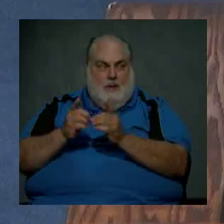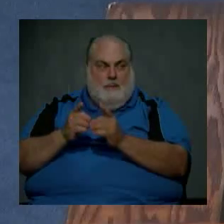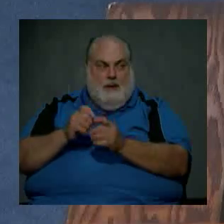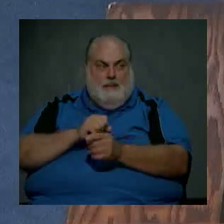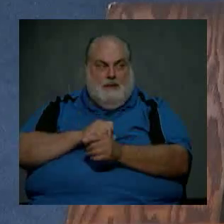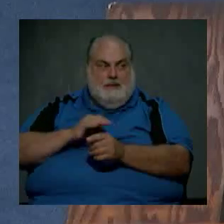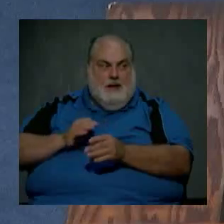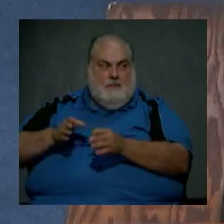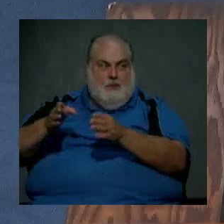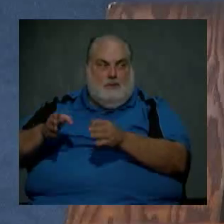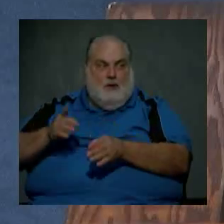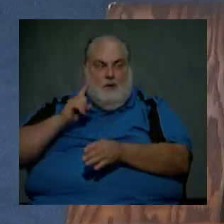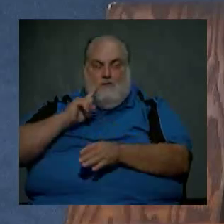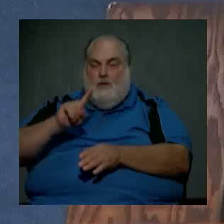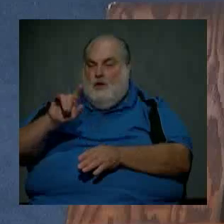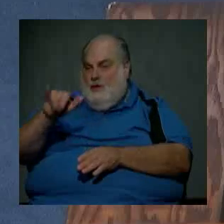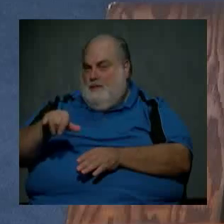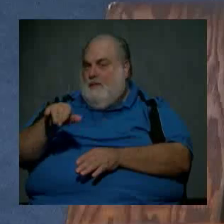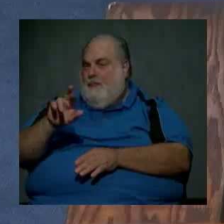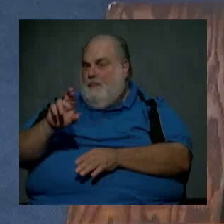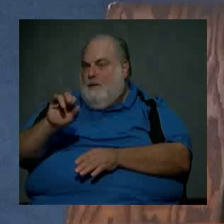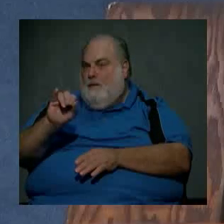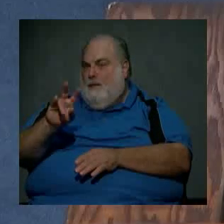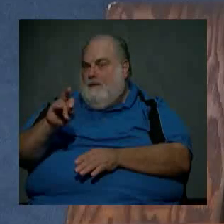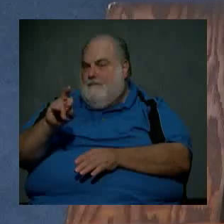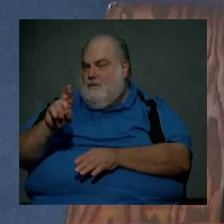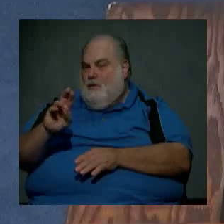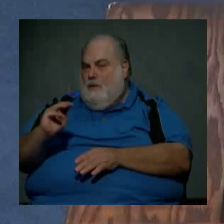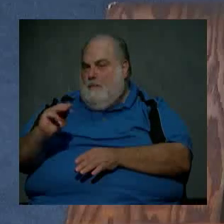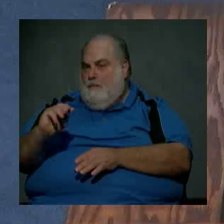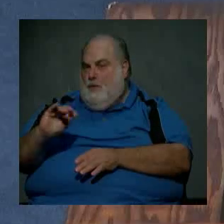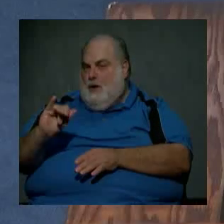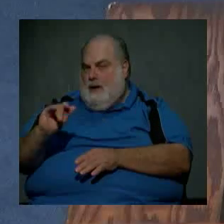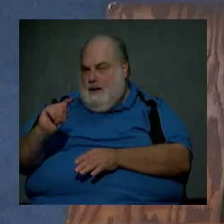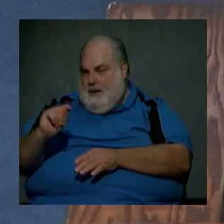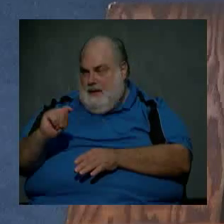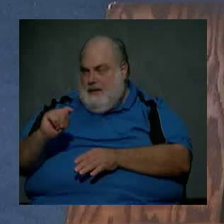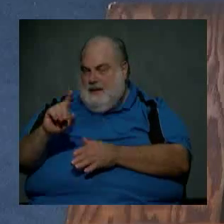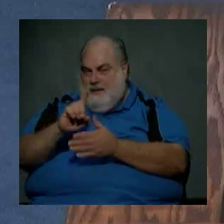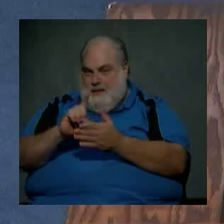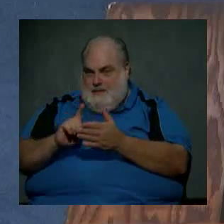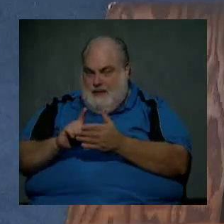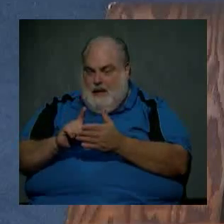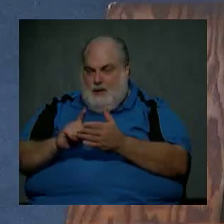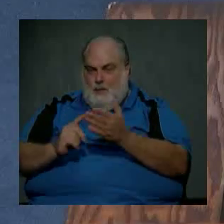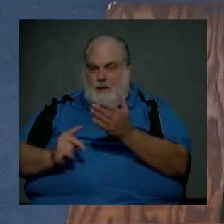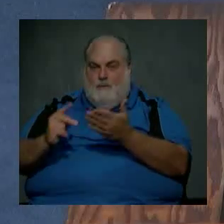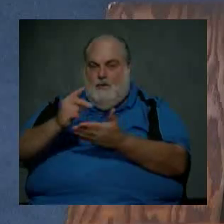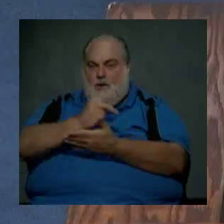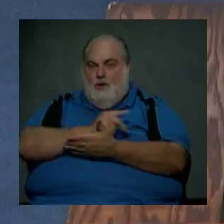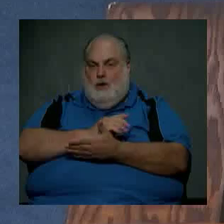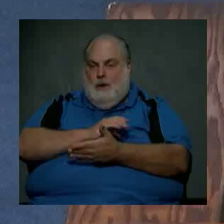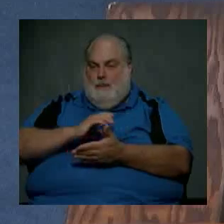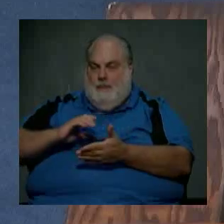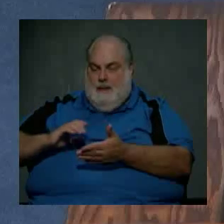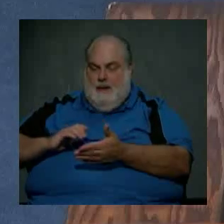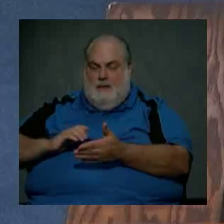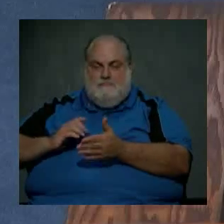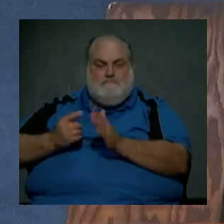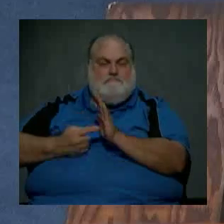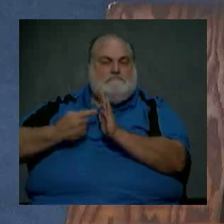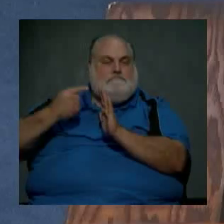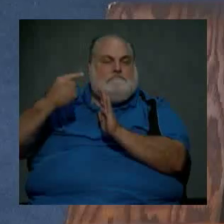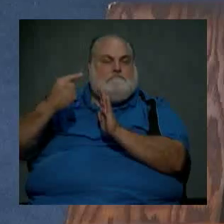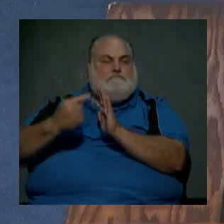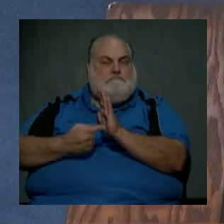staff person for the River Market Design Review Committee. On a ever so often regular basis,